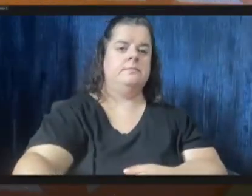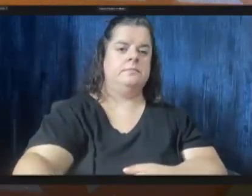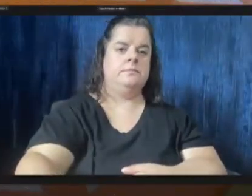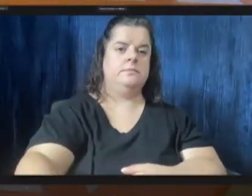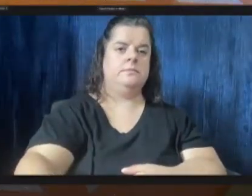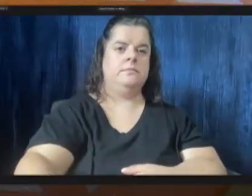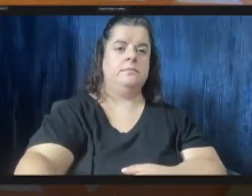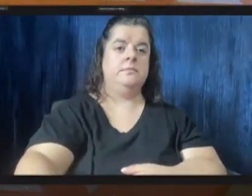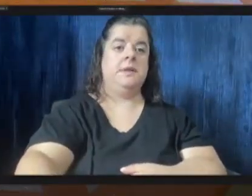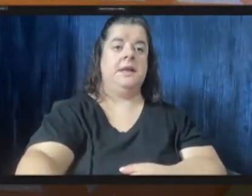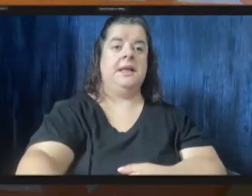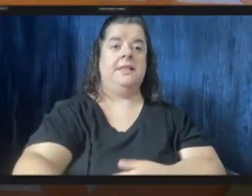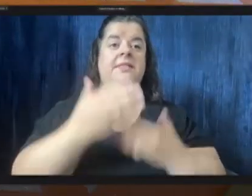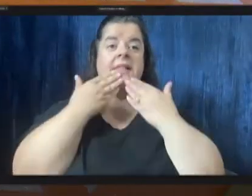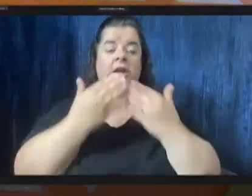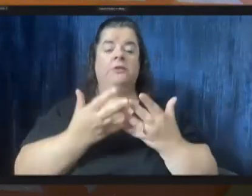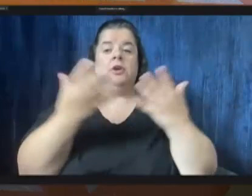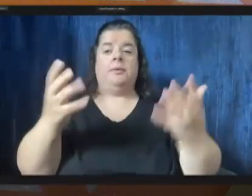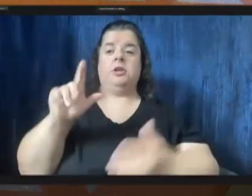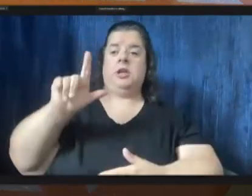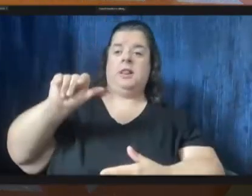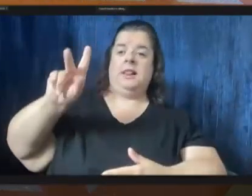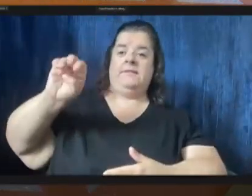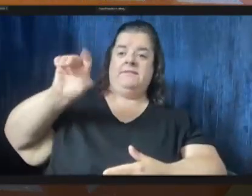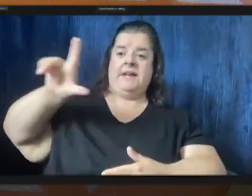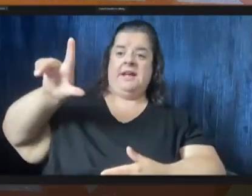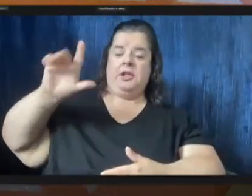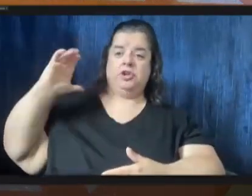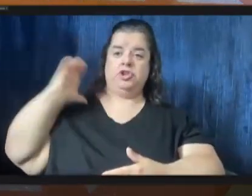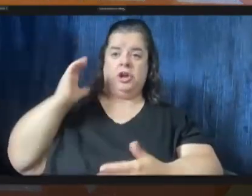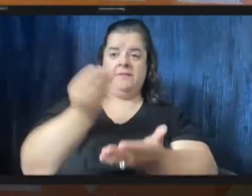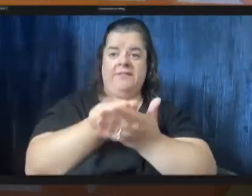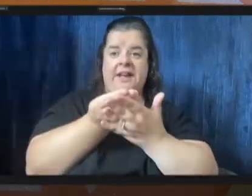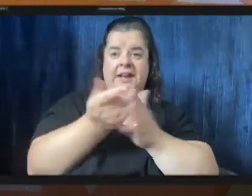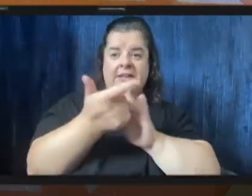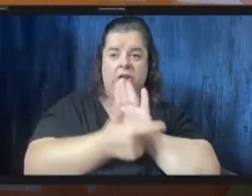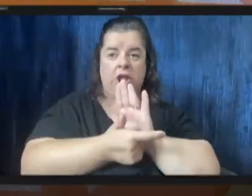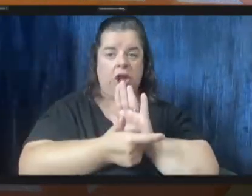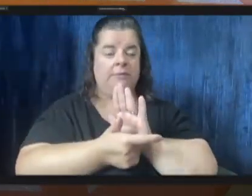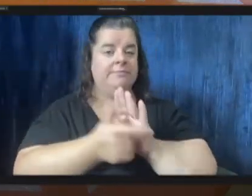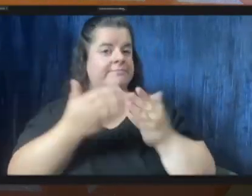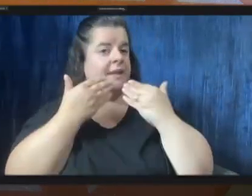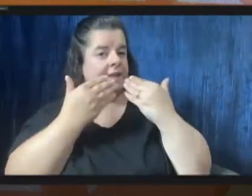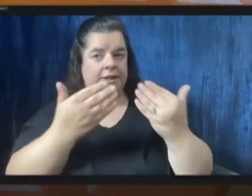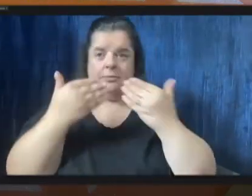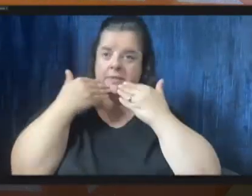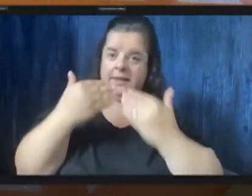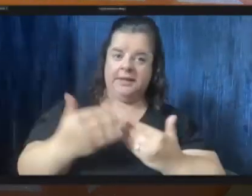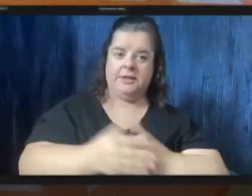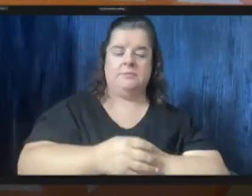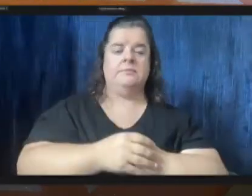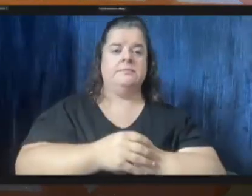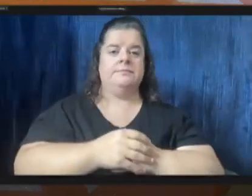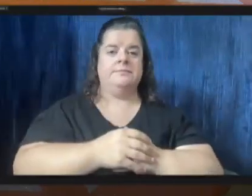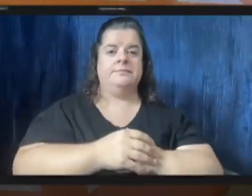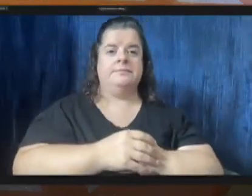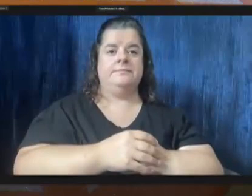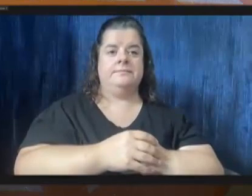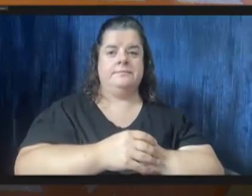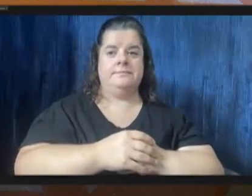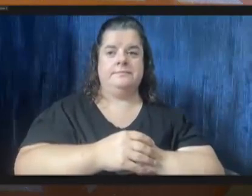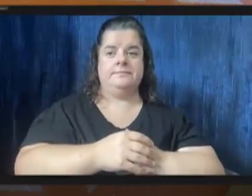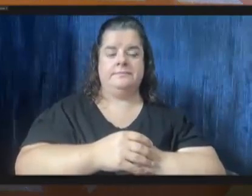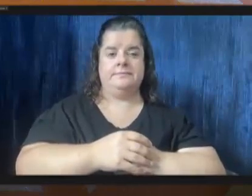Thank you very much. Councilman Lavelle, Chair of Finance and Law. Mr. President. Thank you, Mr. Lavelle.